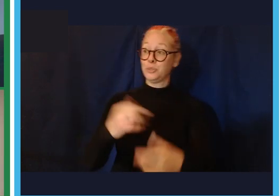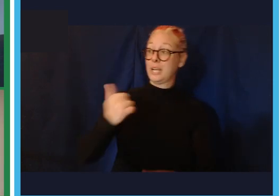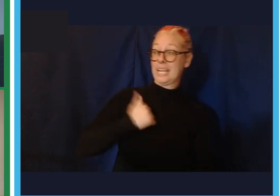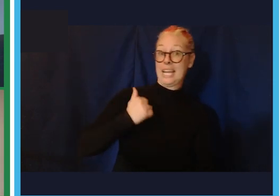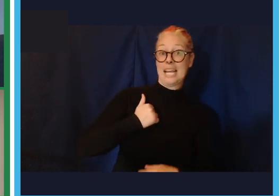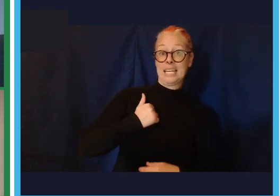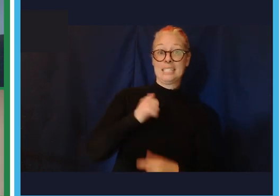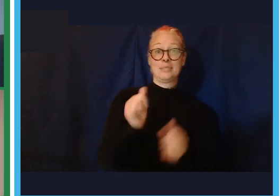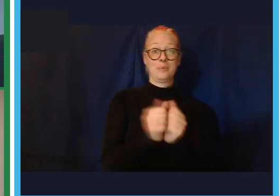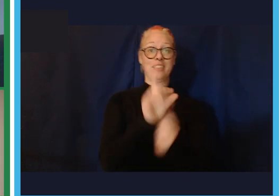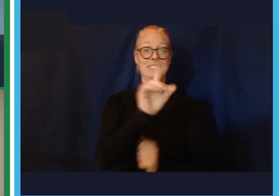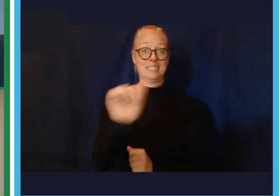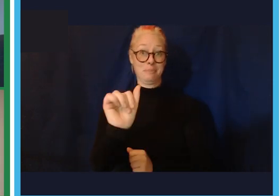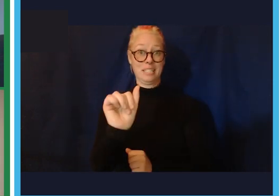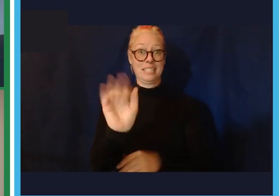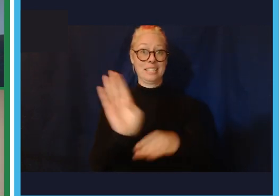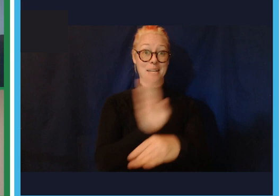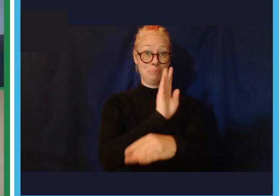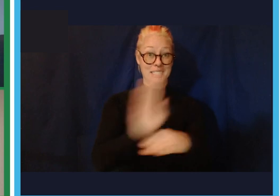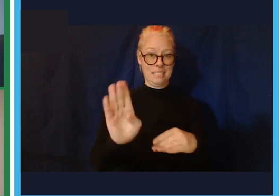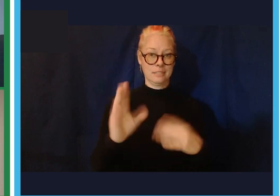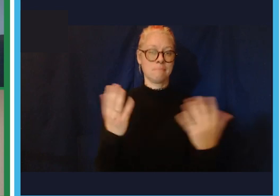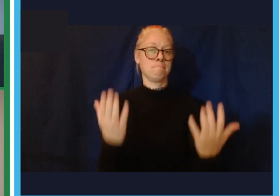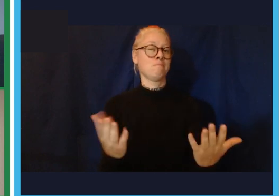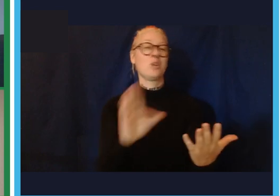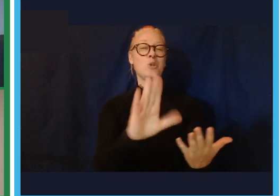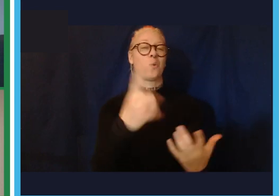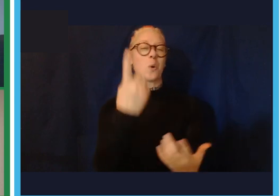would that be? Who's ready to go first?